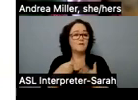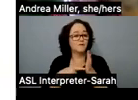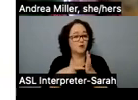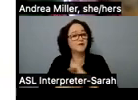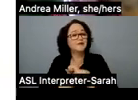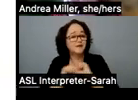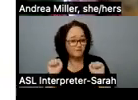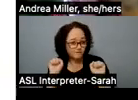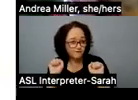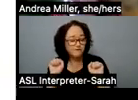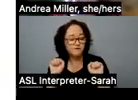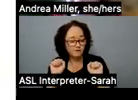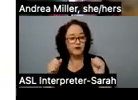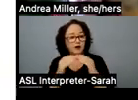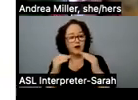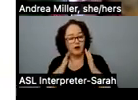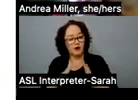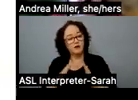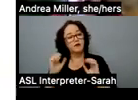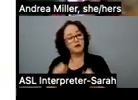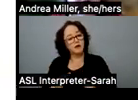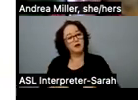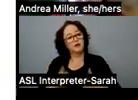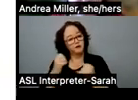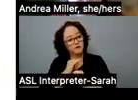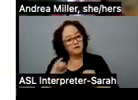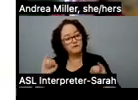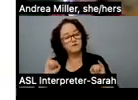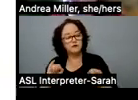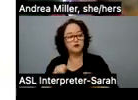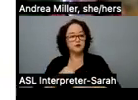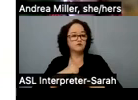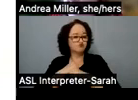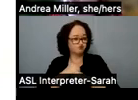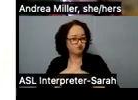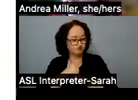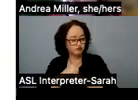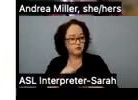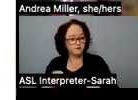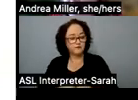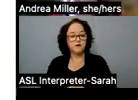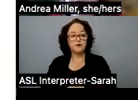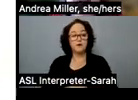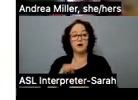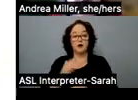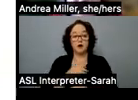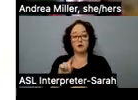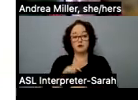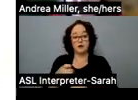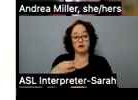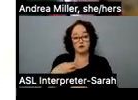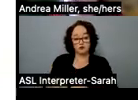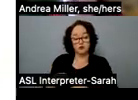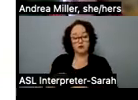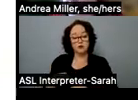stability and dignity and autonomy. Our goal in building all of our tax credit units was to have a sense of